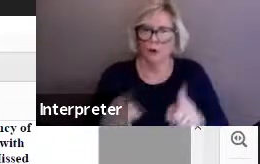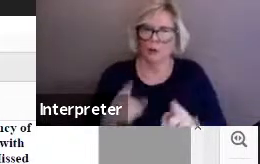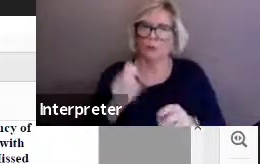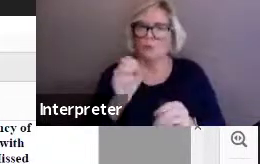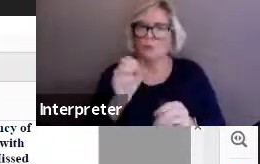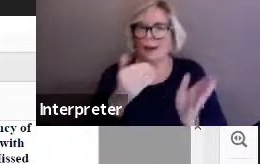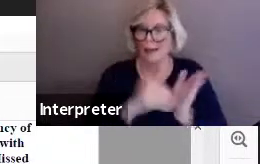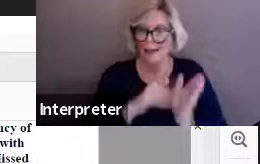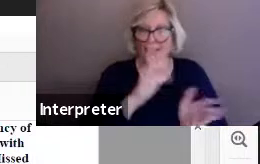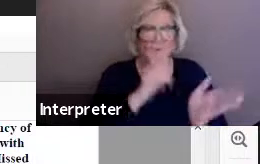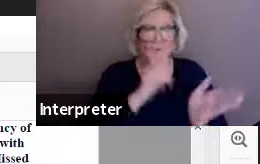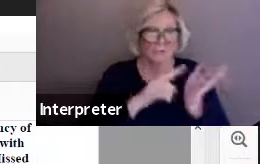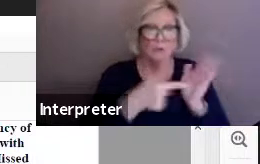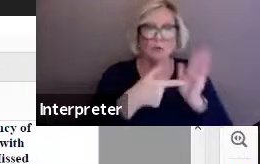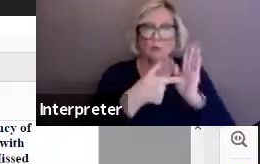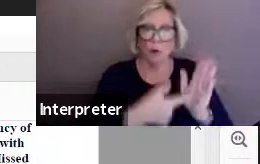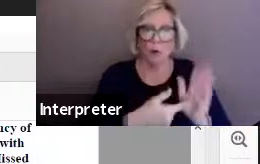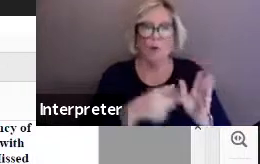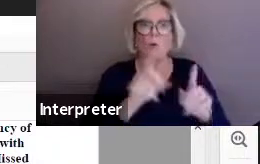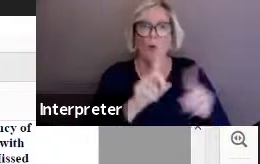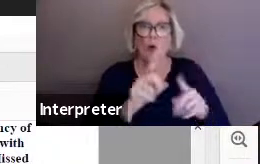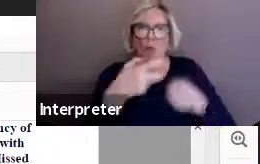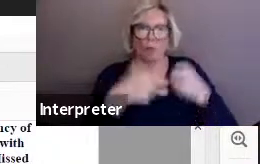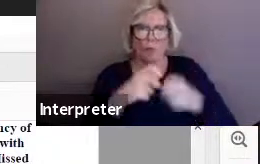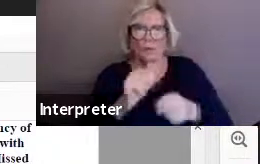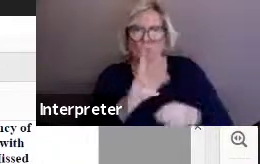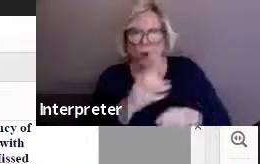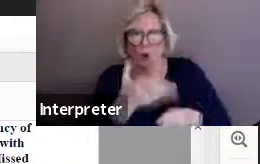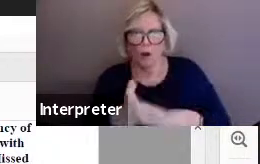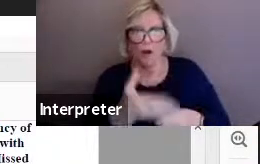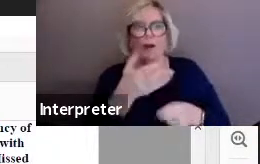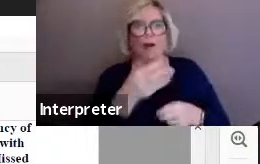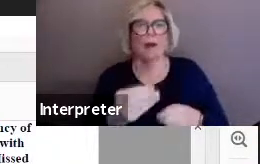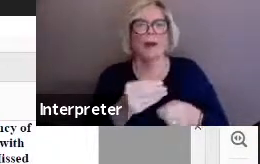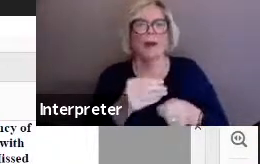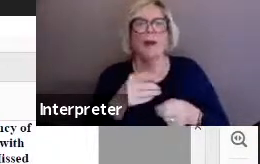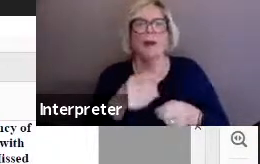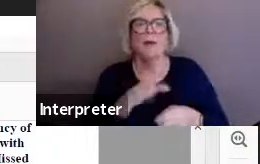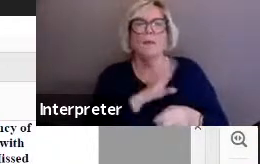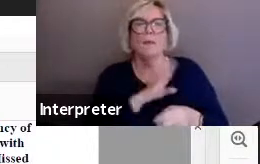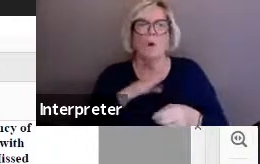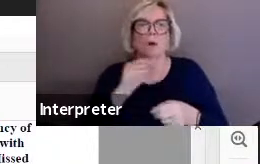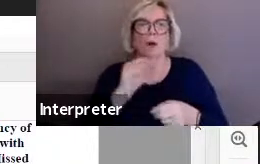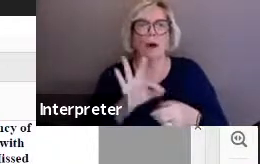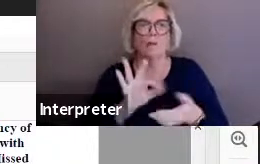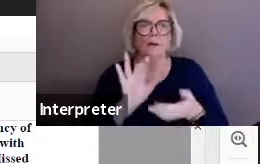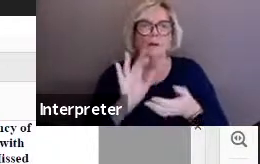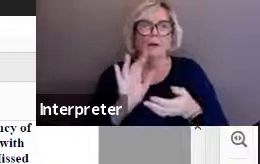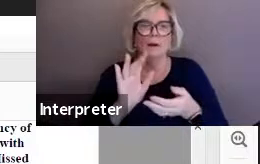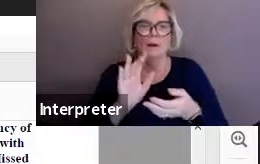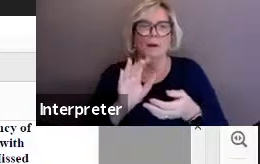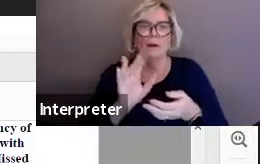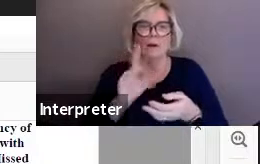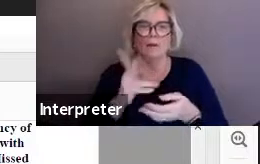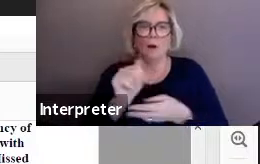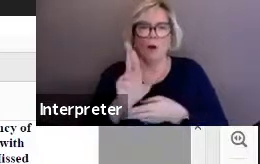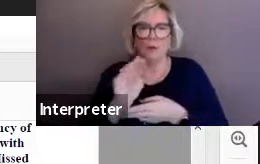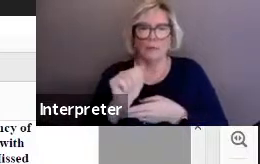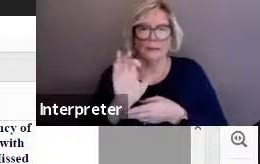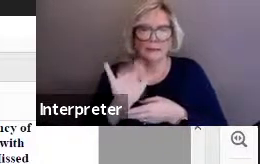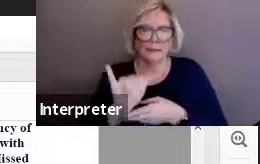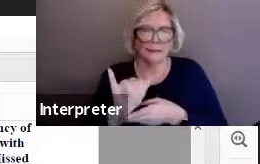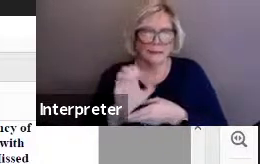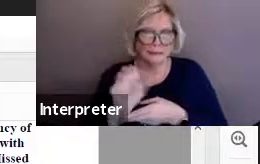investigations is showing where a lot of the problems are, but the Board of Dental Examiners and the Board of Pharmacists have missed in all 3